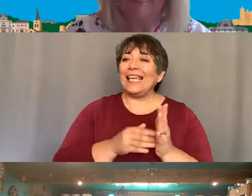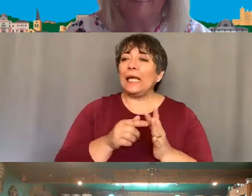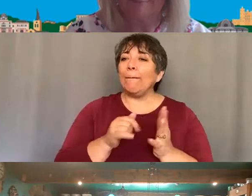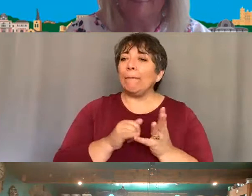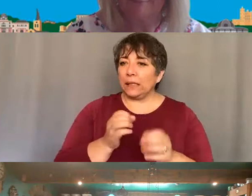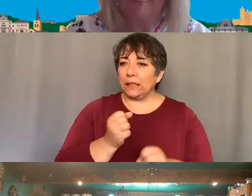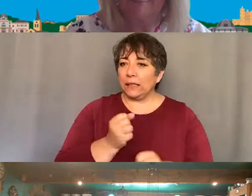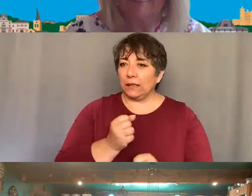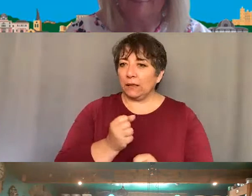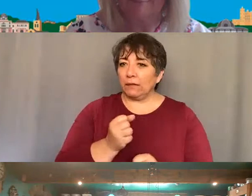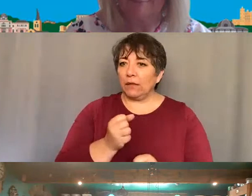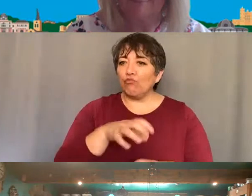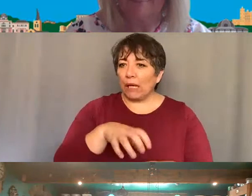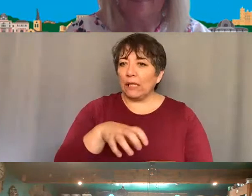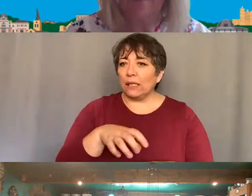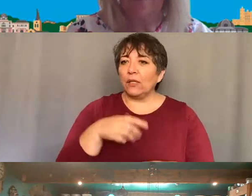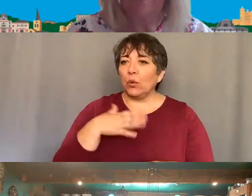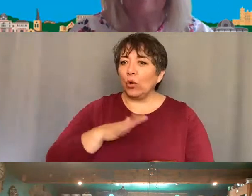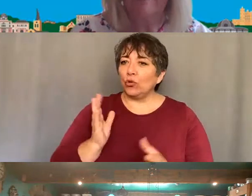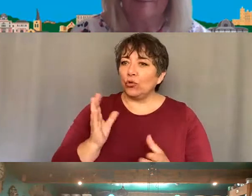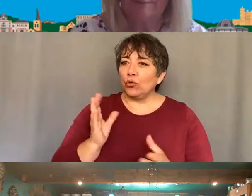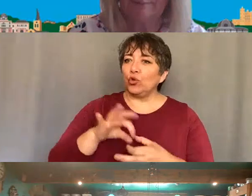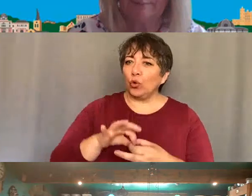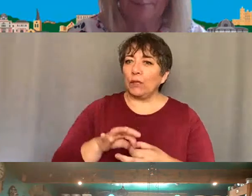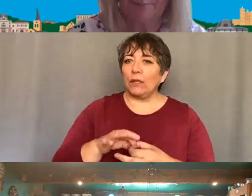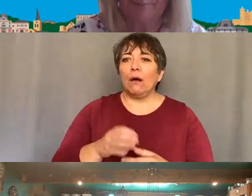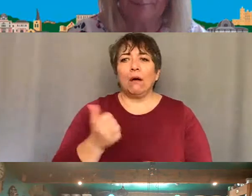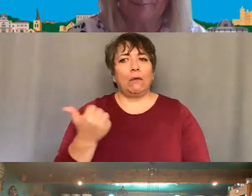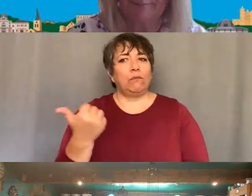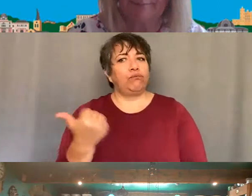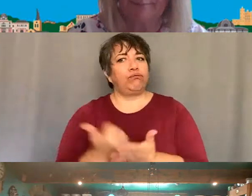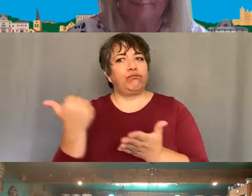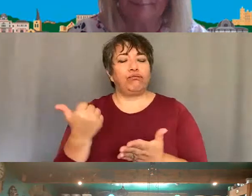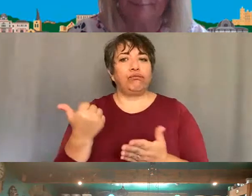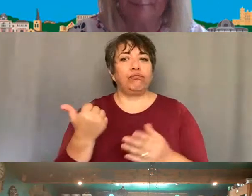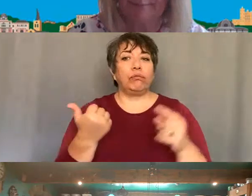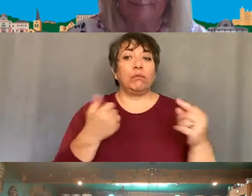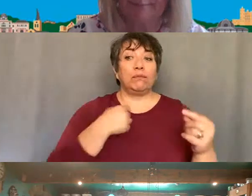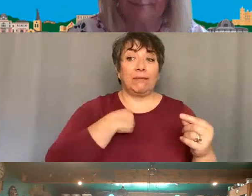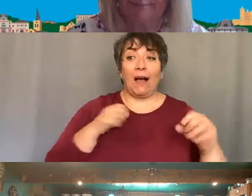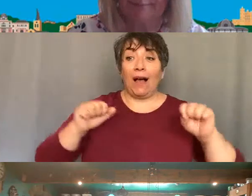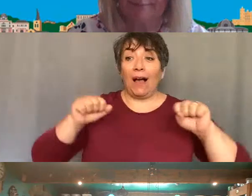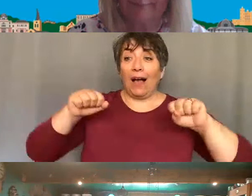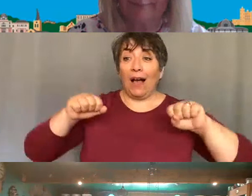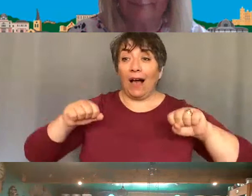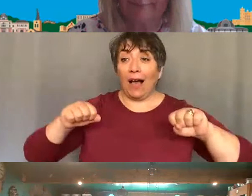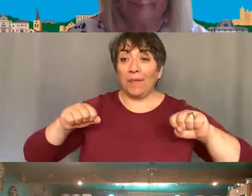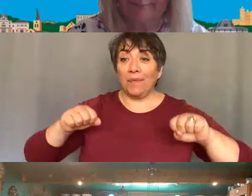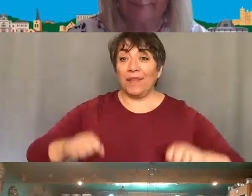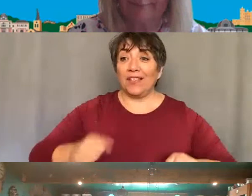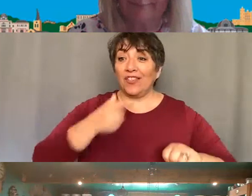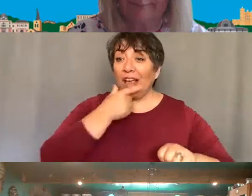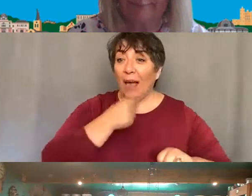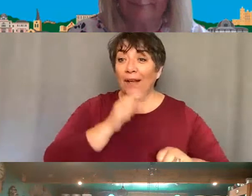it's not limited to just System 1 now. That's brilliant. So as a chairman of a PPG, I can lobby my practice to join